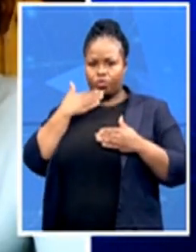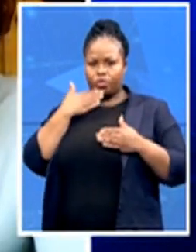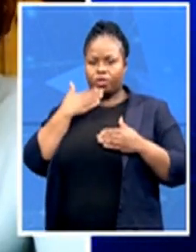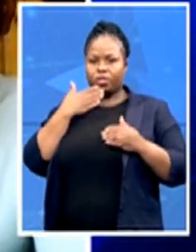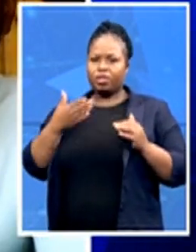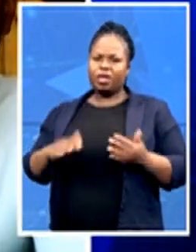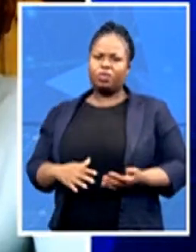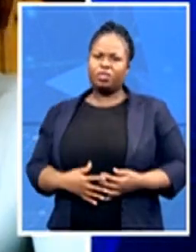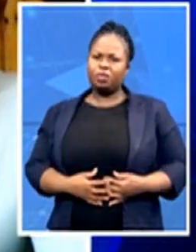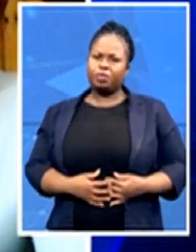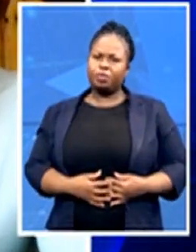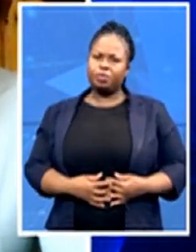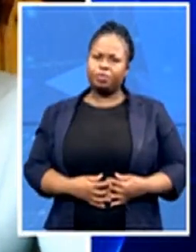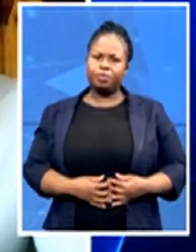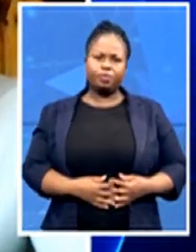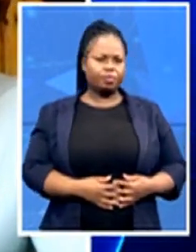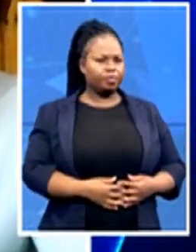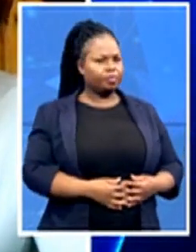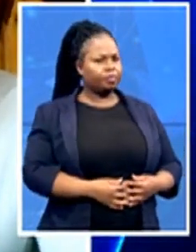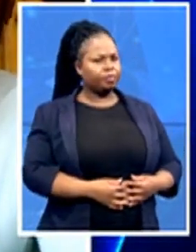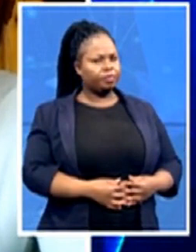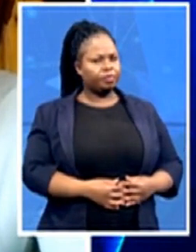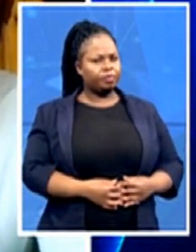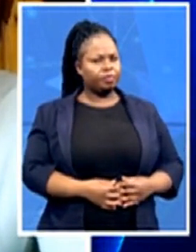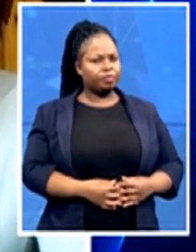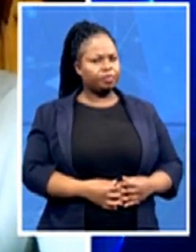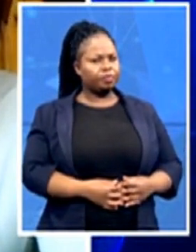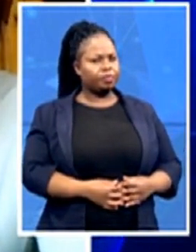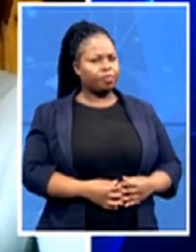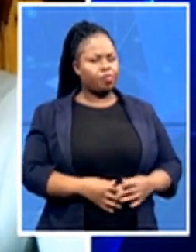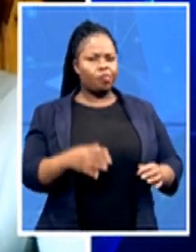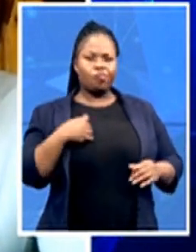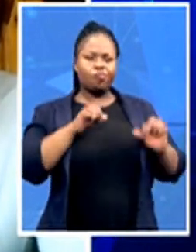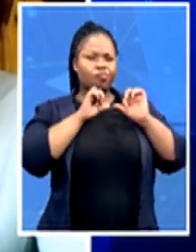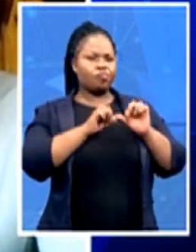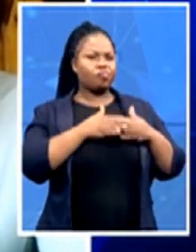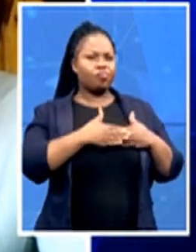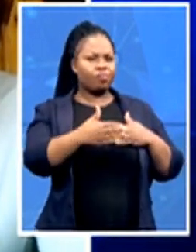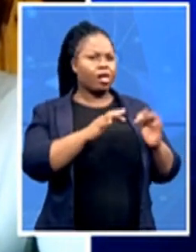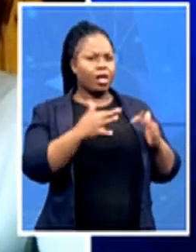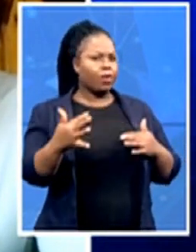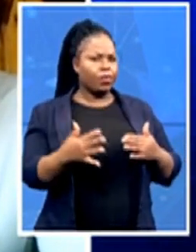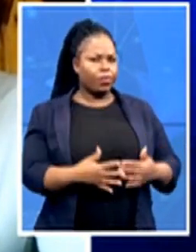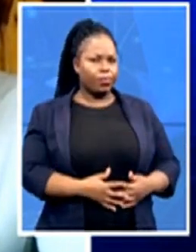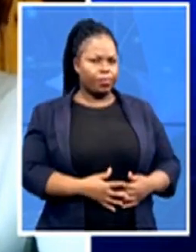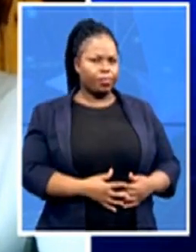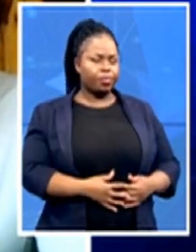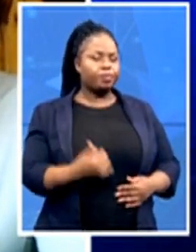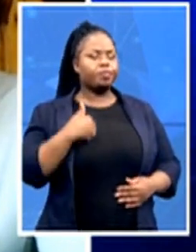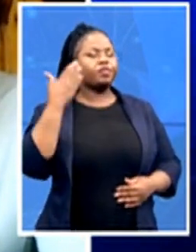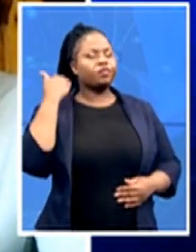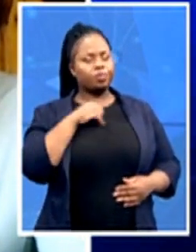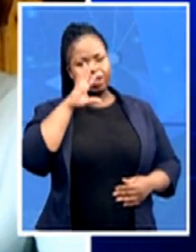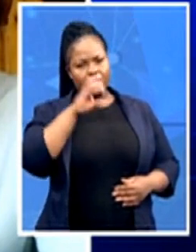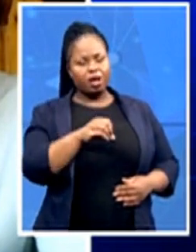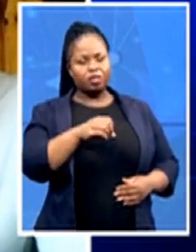So what's the way forward? And I'll ask you a question I asked Advocate Mbofu as well. What brief are your clients giving you